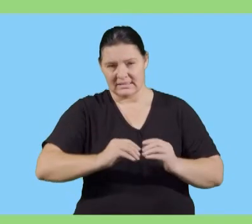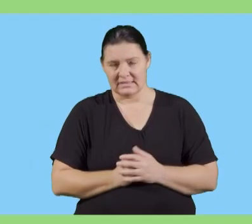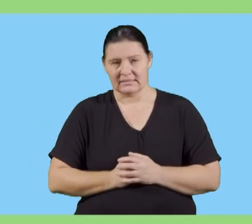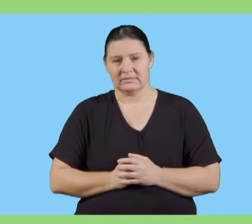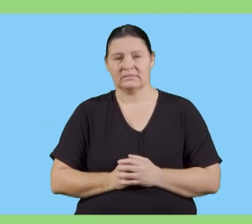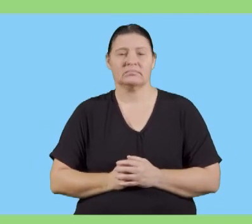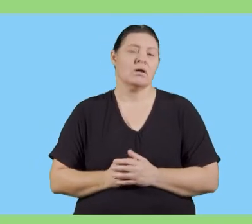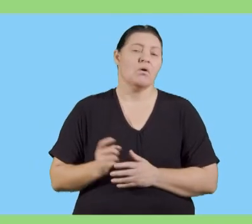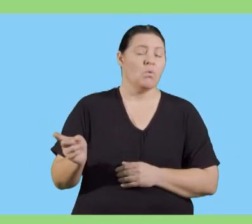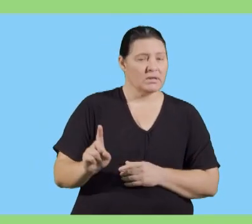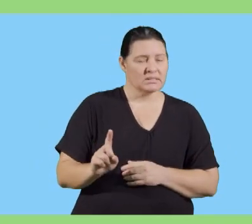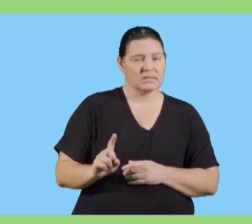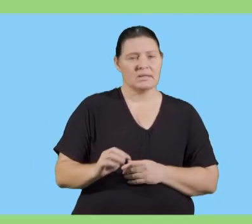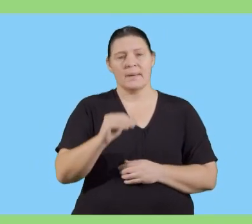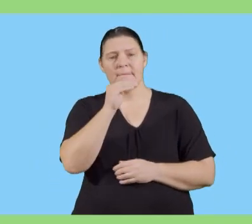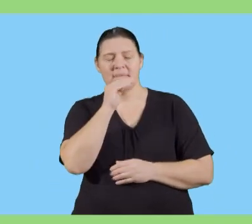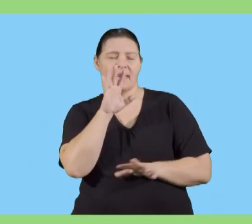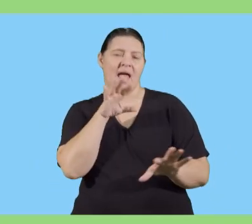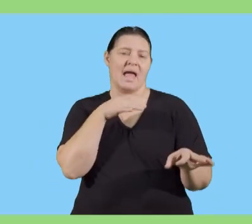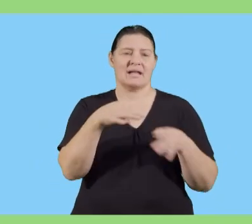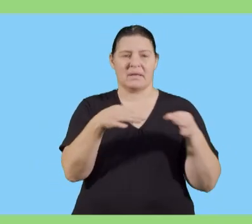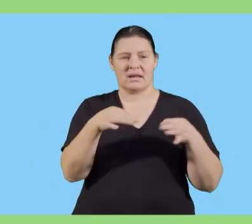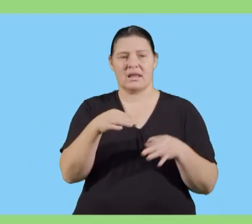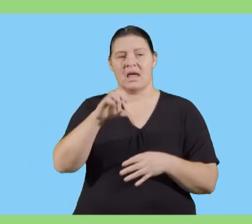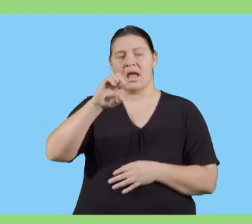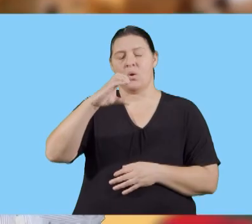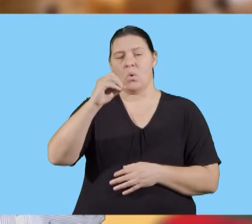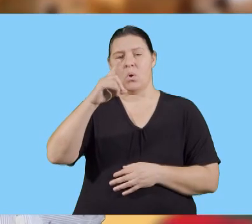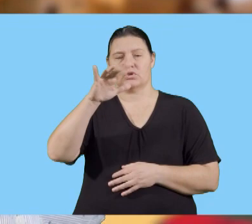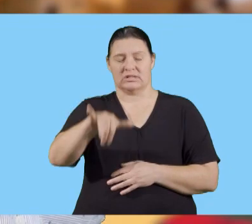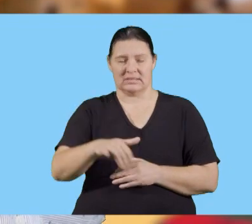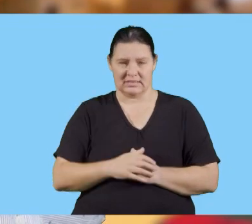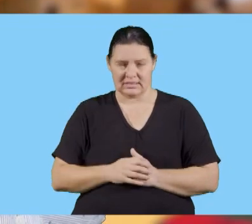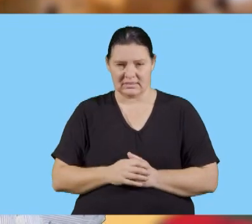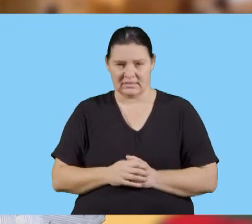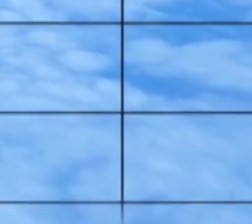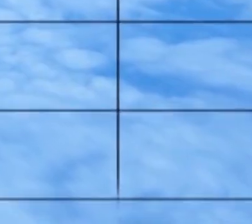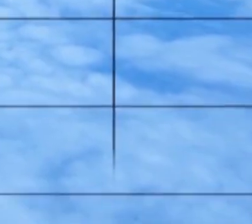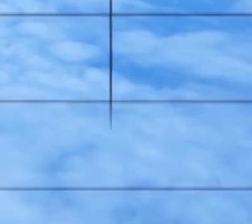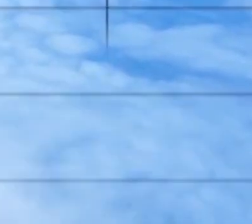explanation of ecology. I am going to stop here for now. I'll see you after the break.